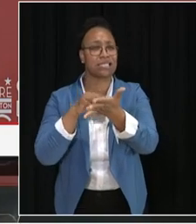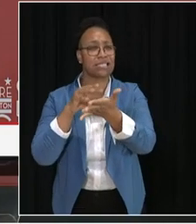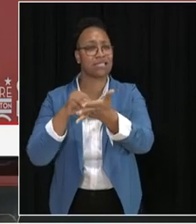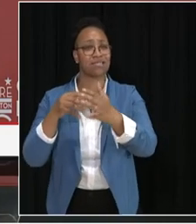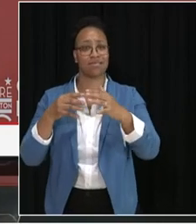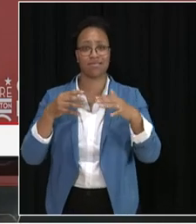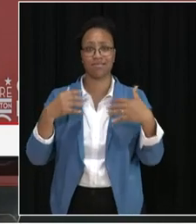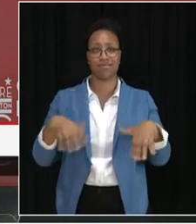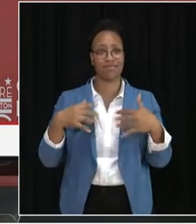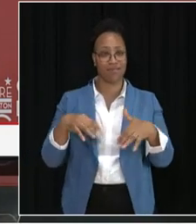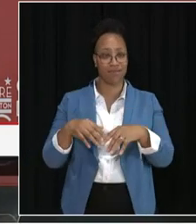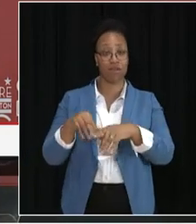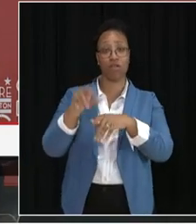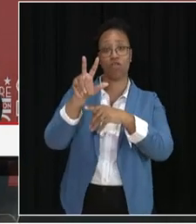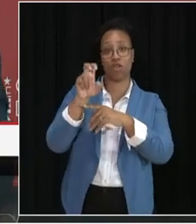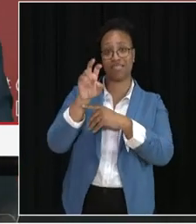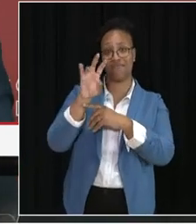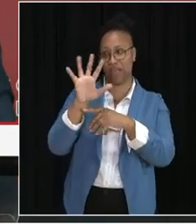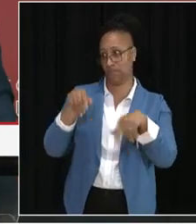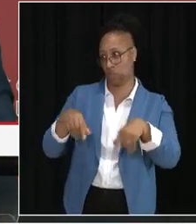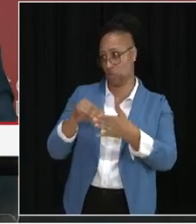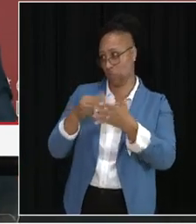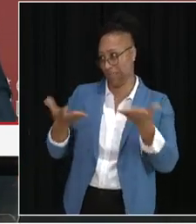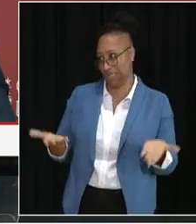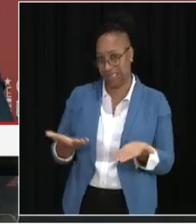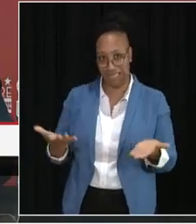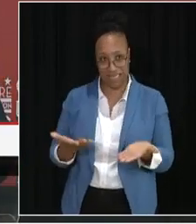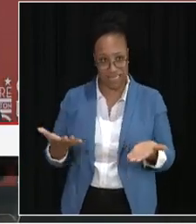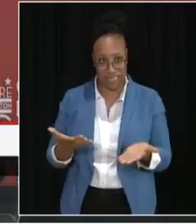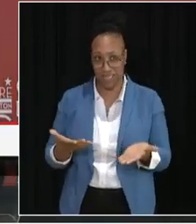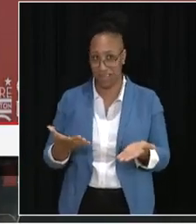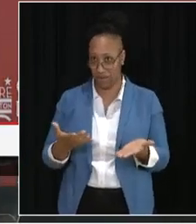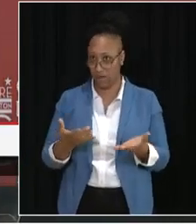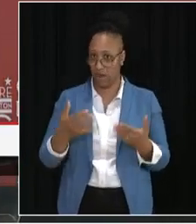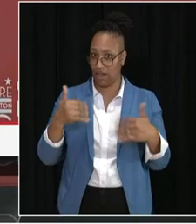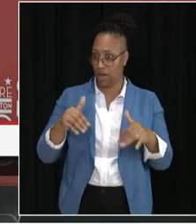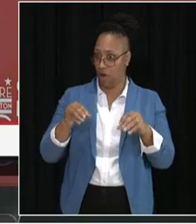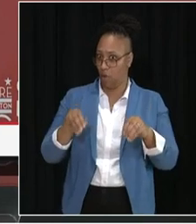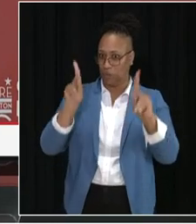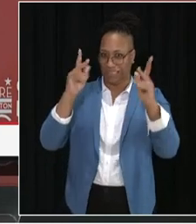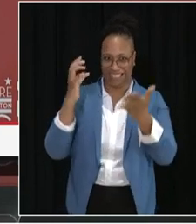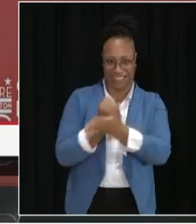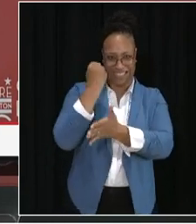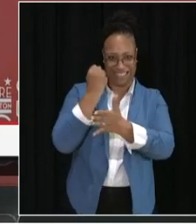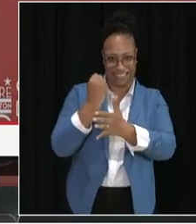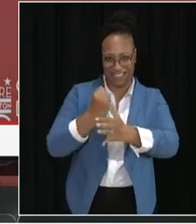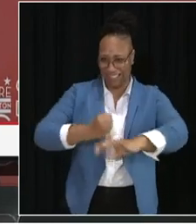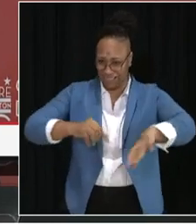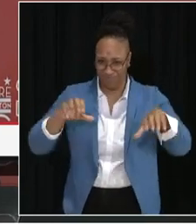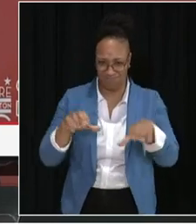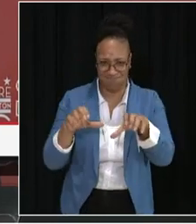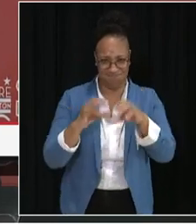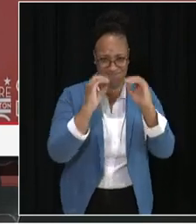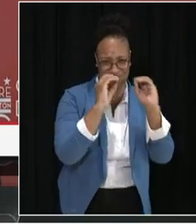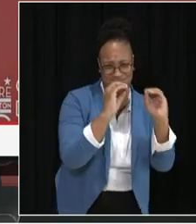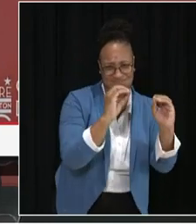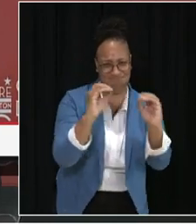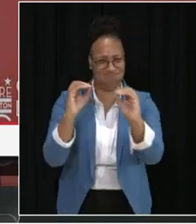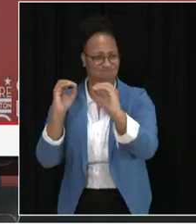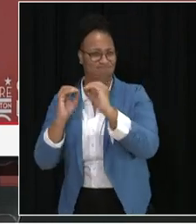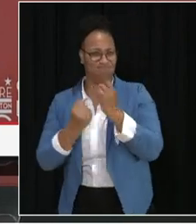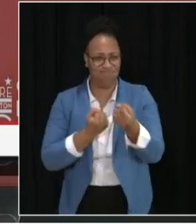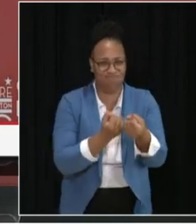375 students. They will have the unique opportunity here to earn an associate's degree in